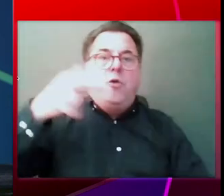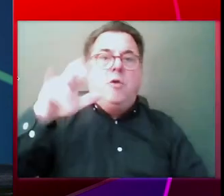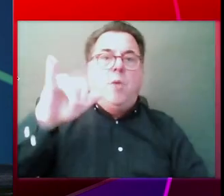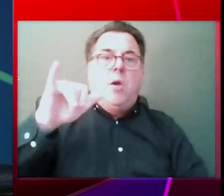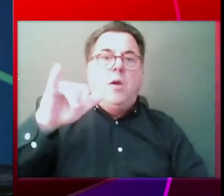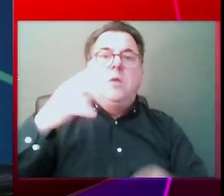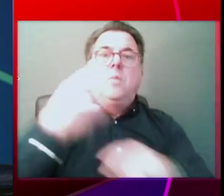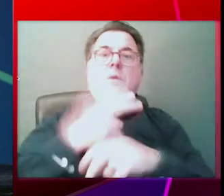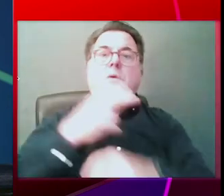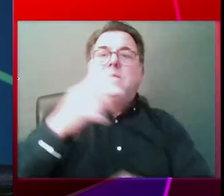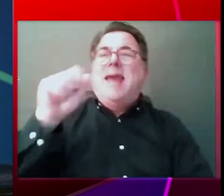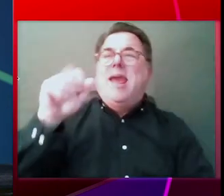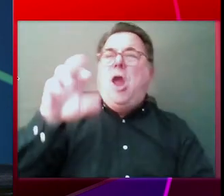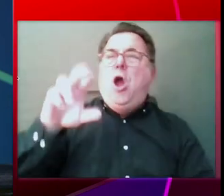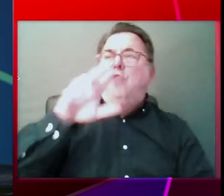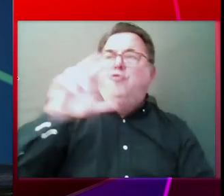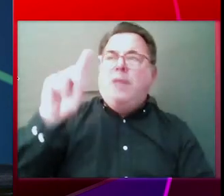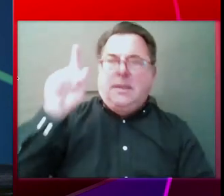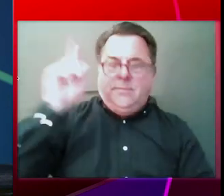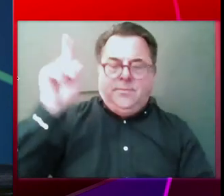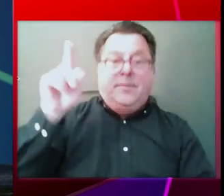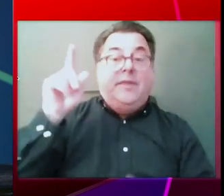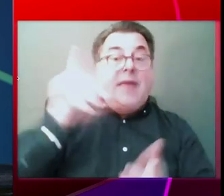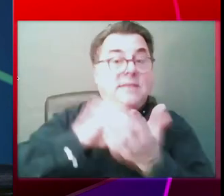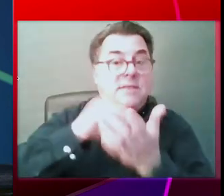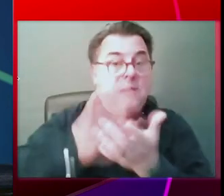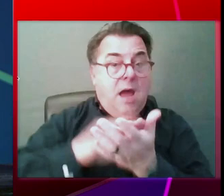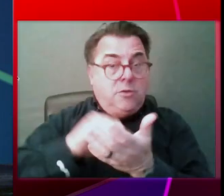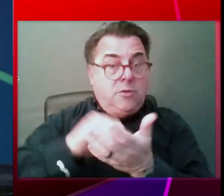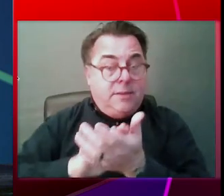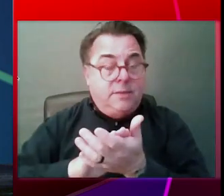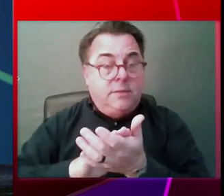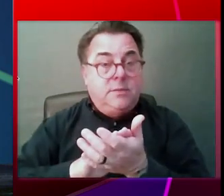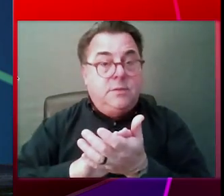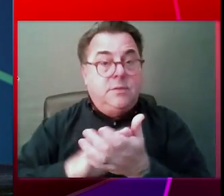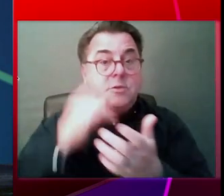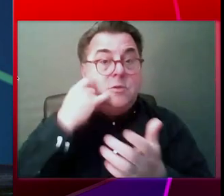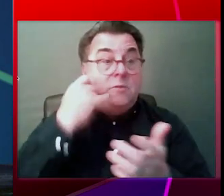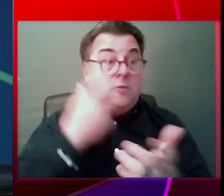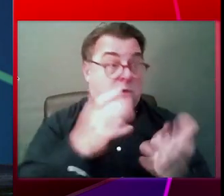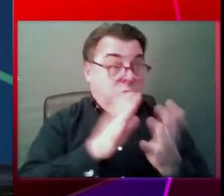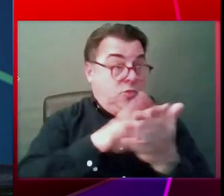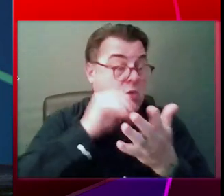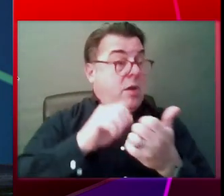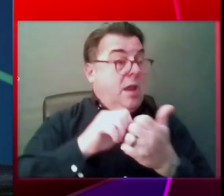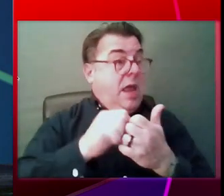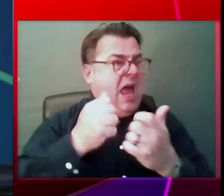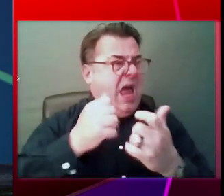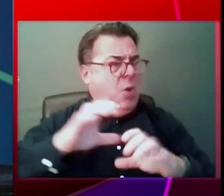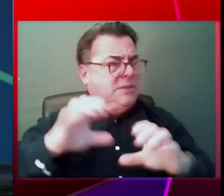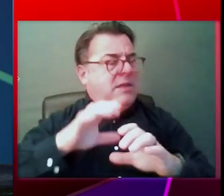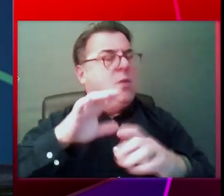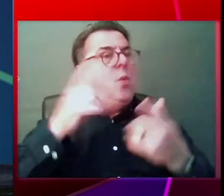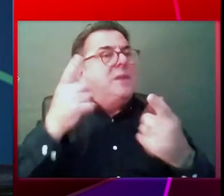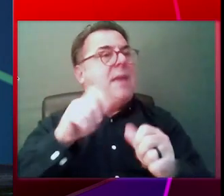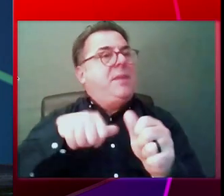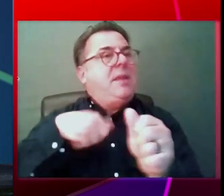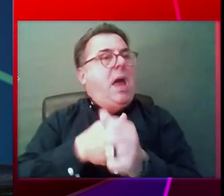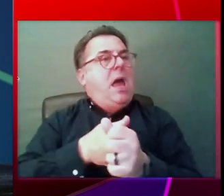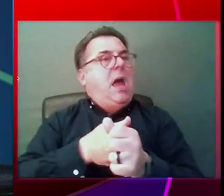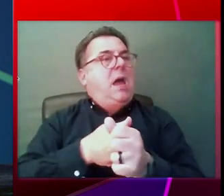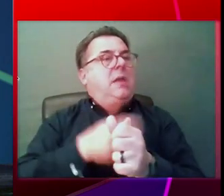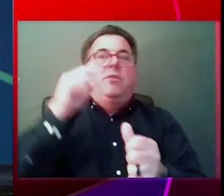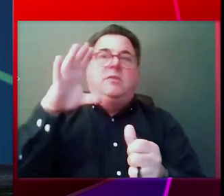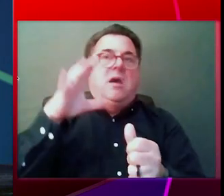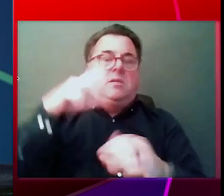weave. But all of that is documented. So if anybody's interested in learning, like, how is this actually done in the back end, the docs are really comprehensive